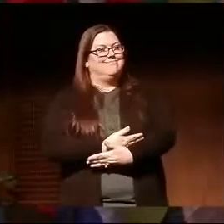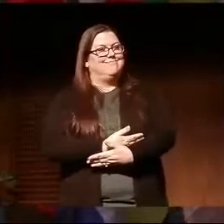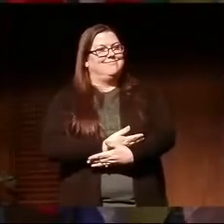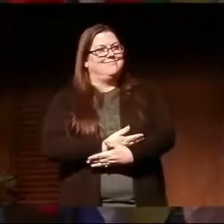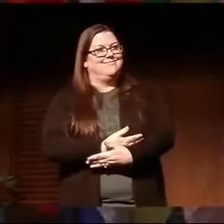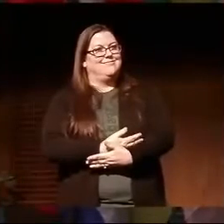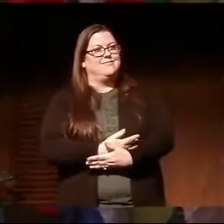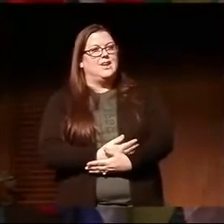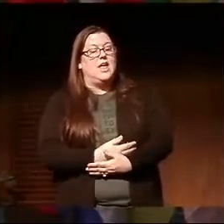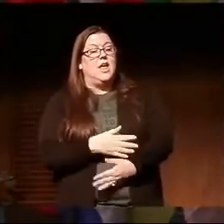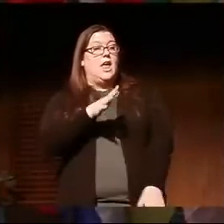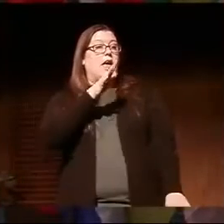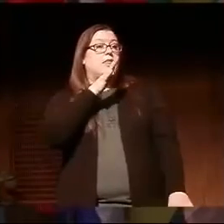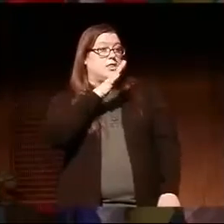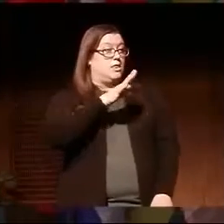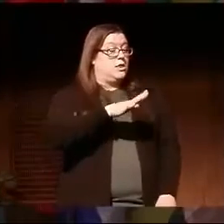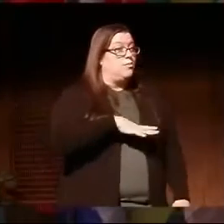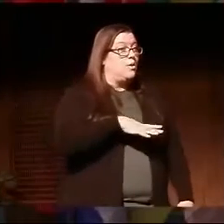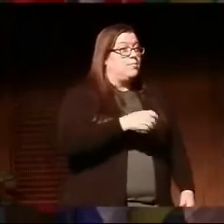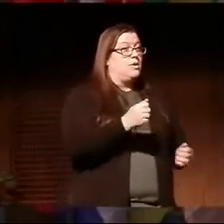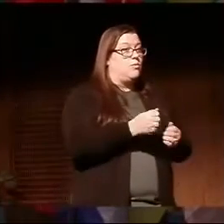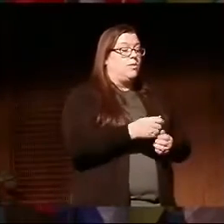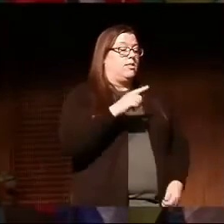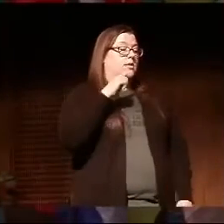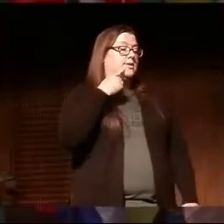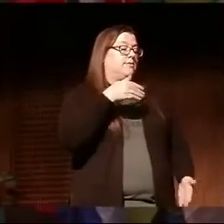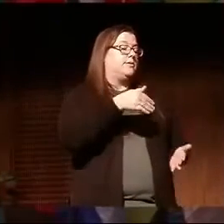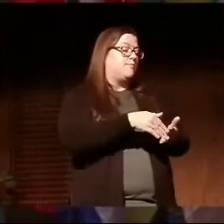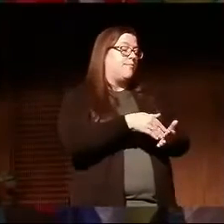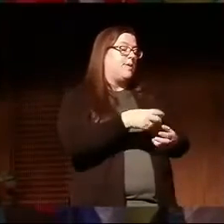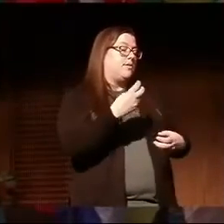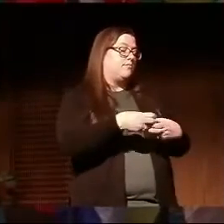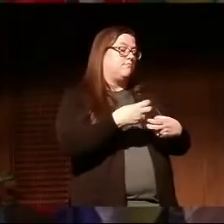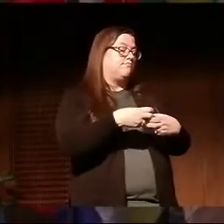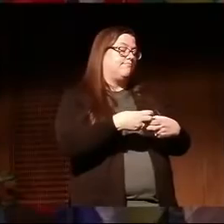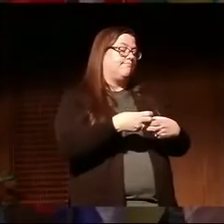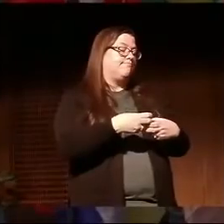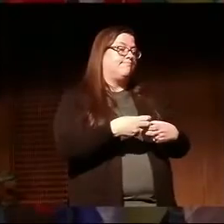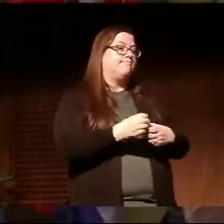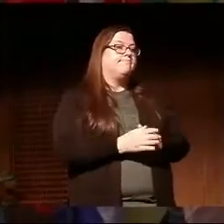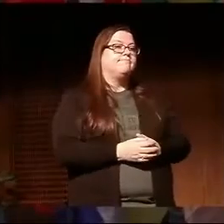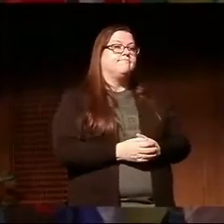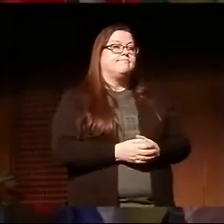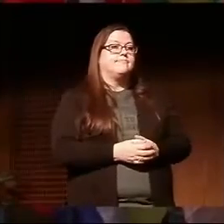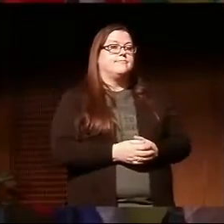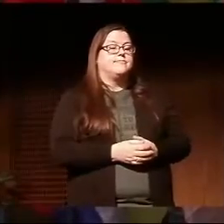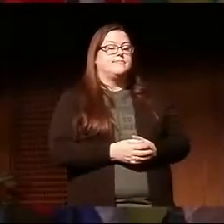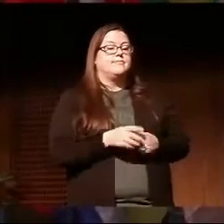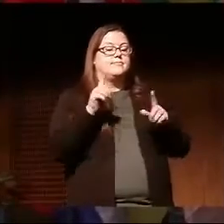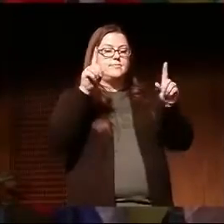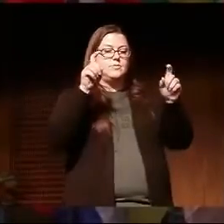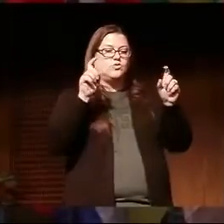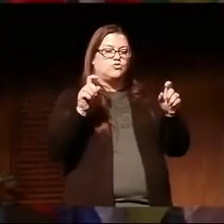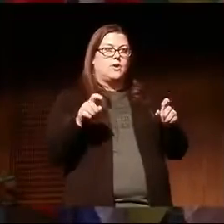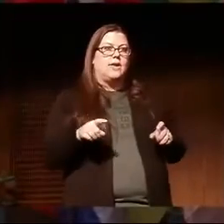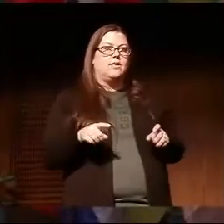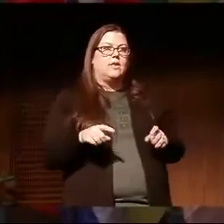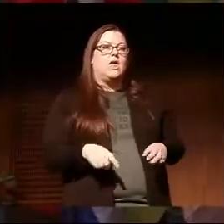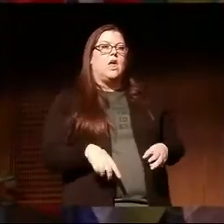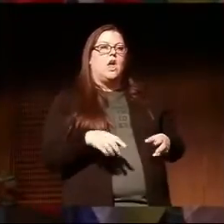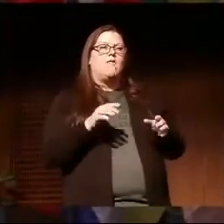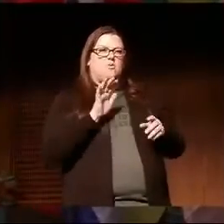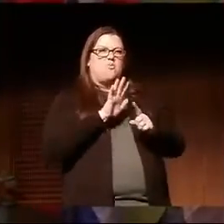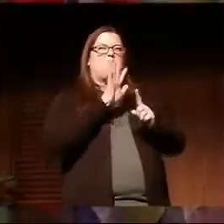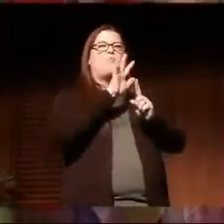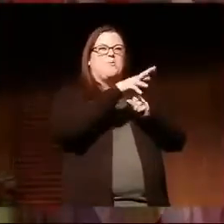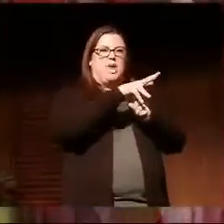And this woman who has this serious medical condition. It's a trial of popularity.